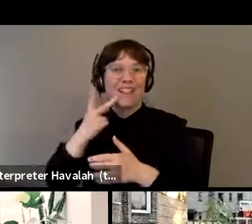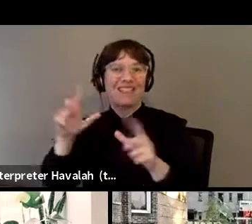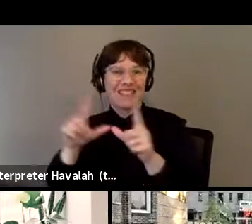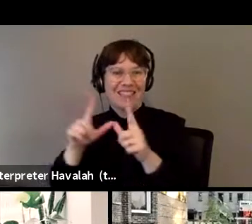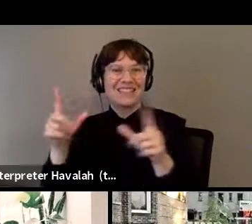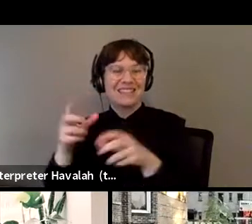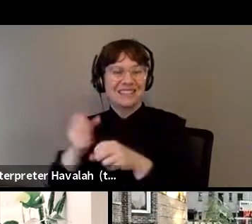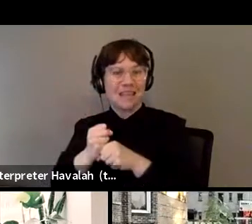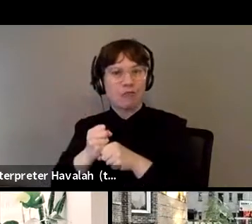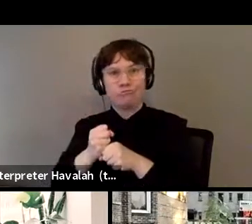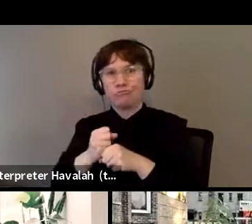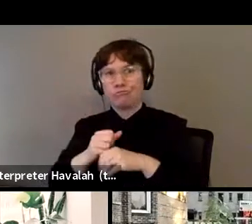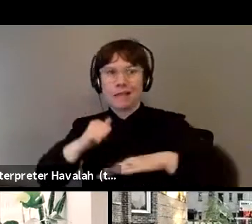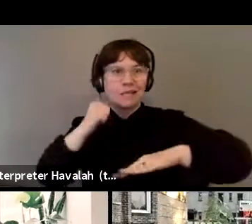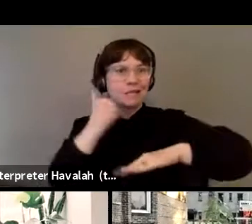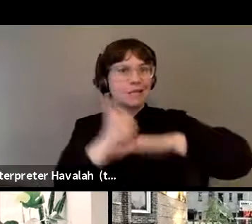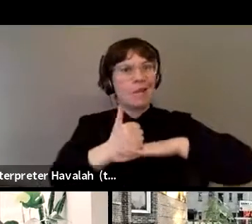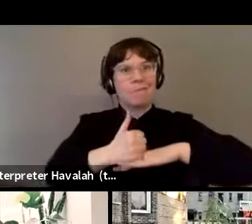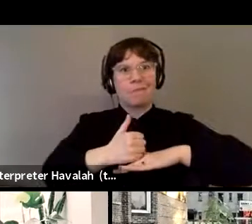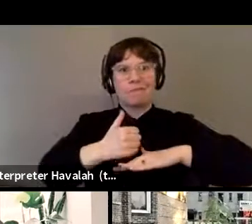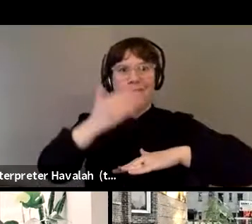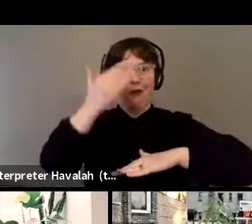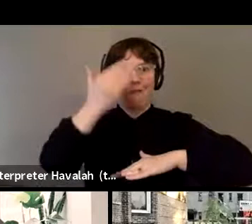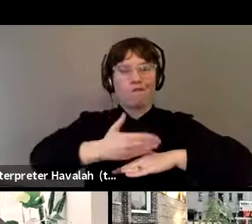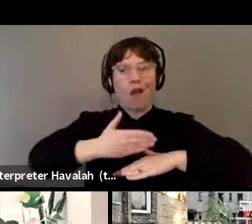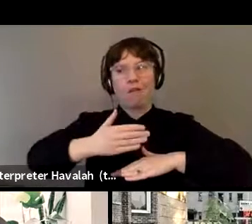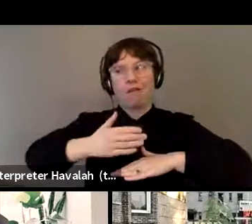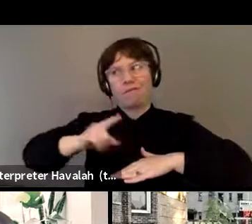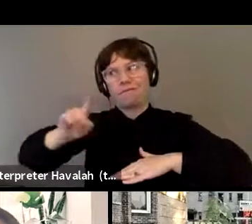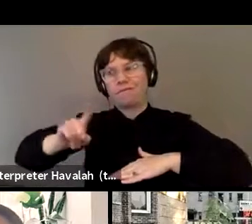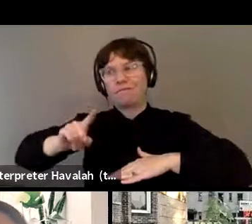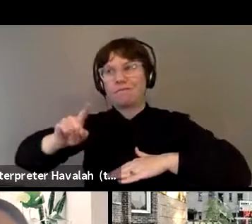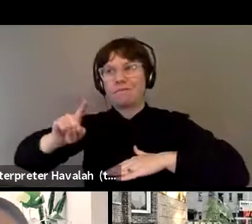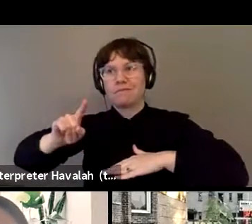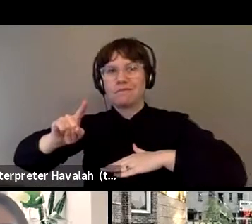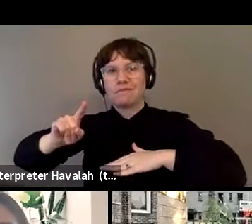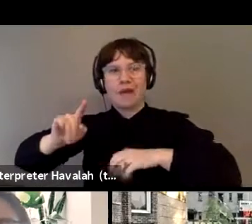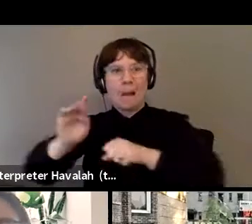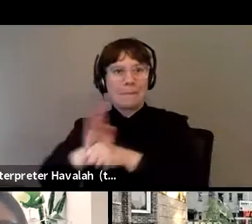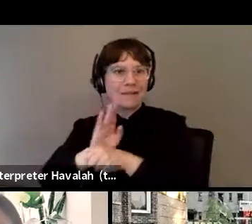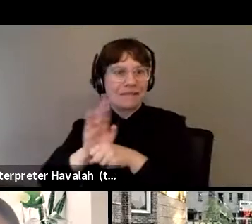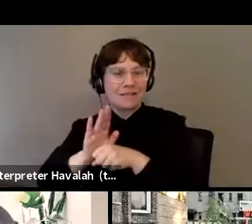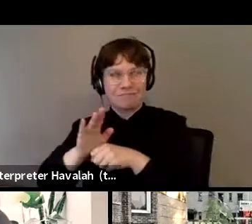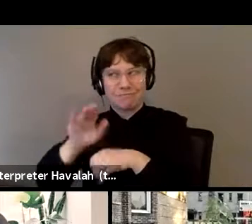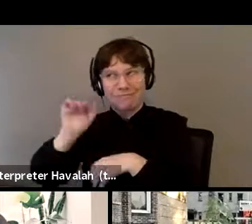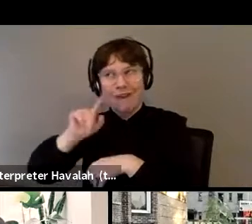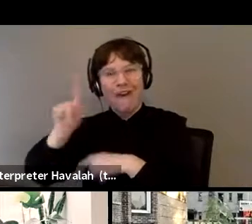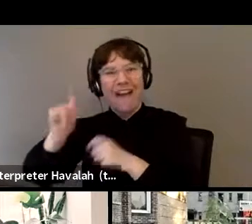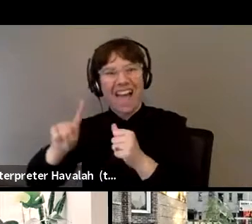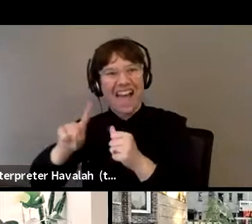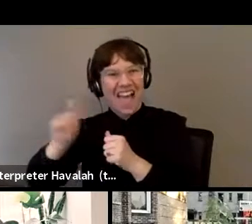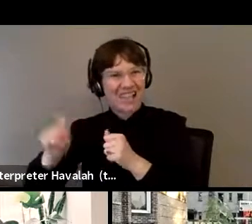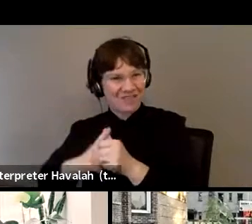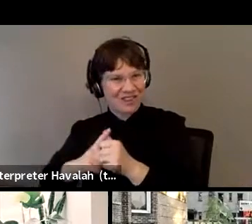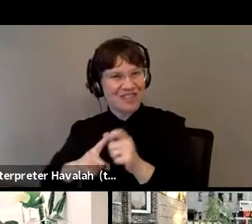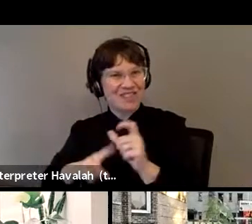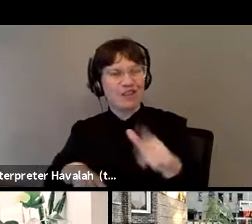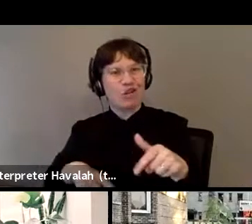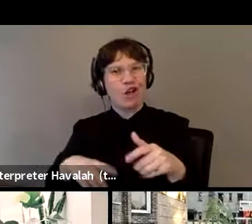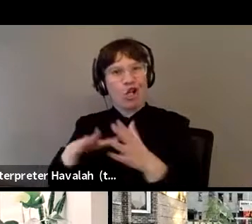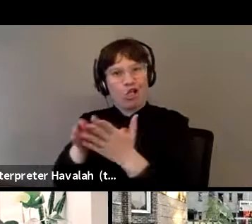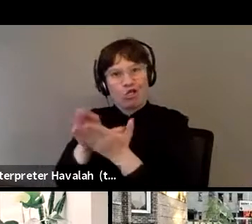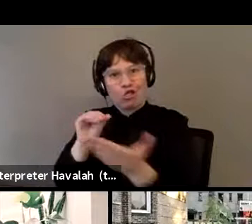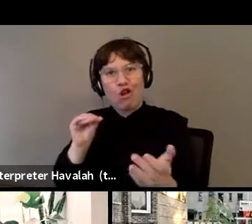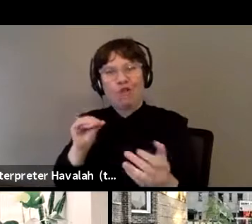stand in front of their building, and, see what happens. Learn your customer, build from scratch, learn the supply chain, get